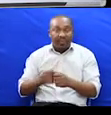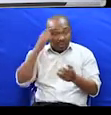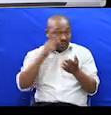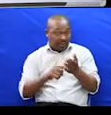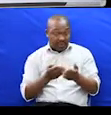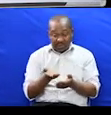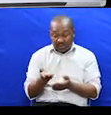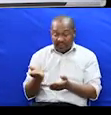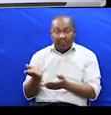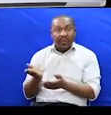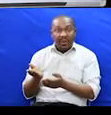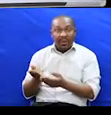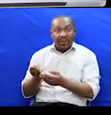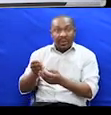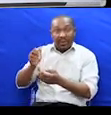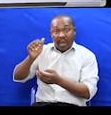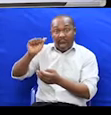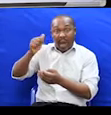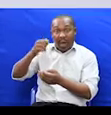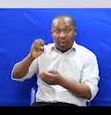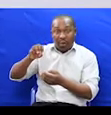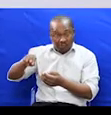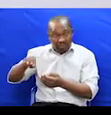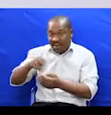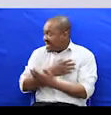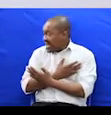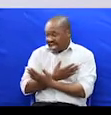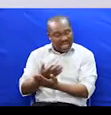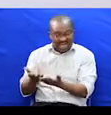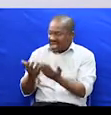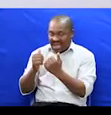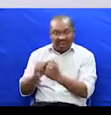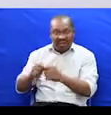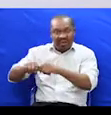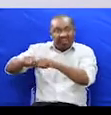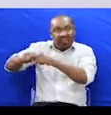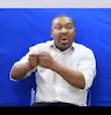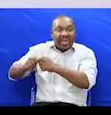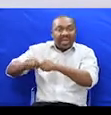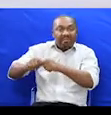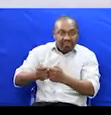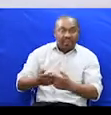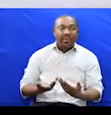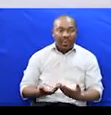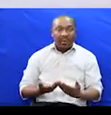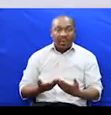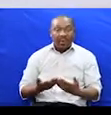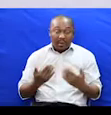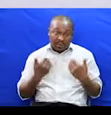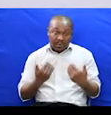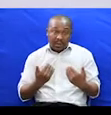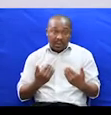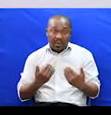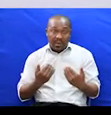atom can never be broken down, as we have seen in a previous lesson. So,